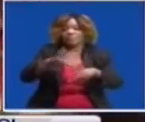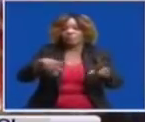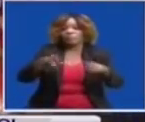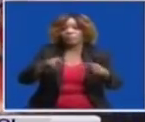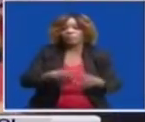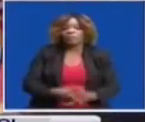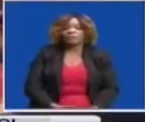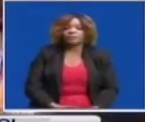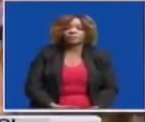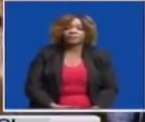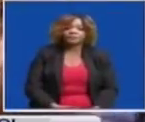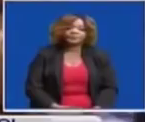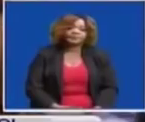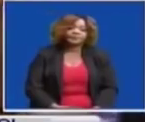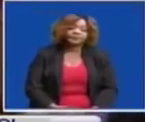Excellency.